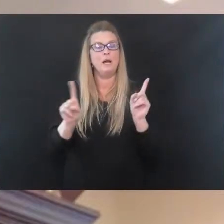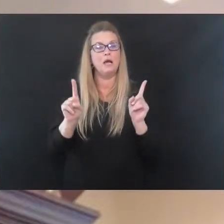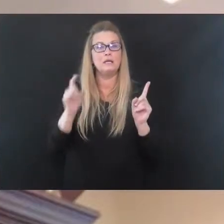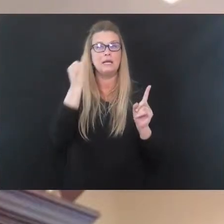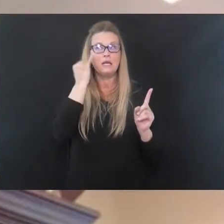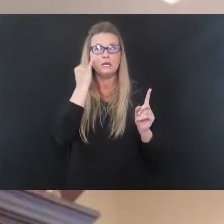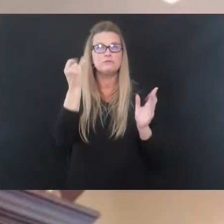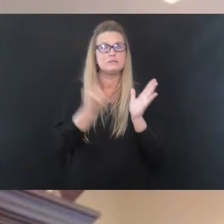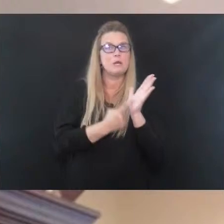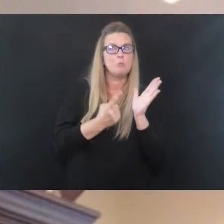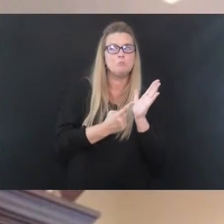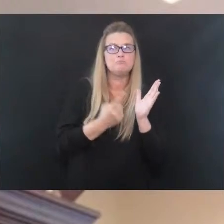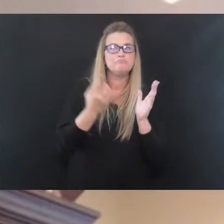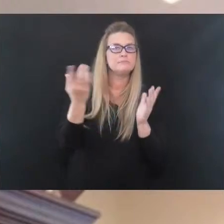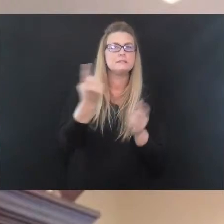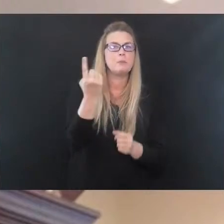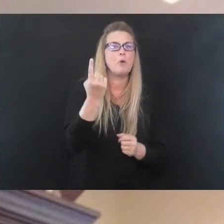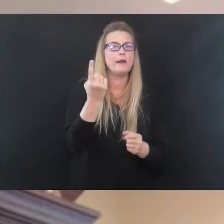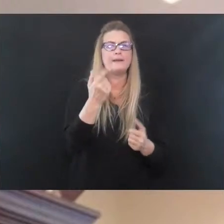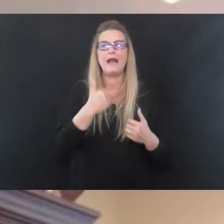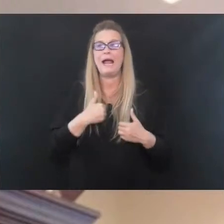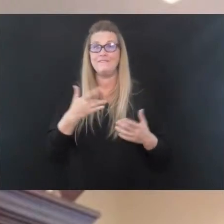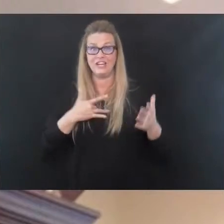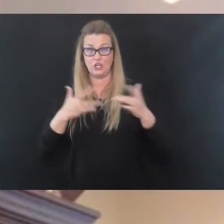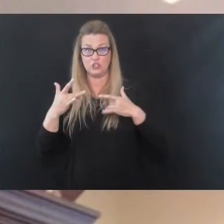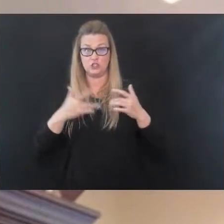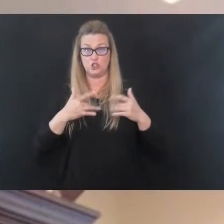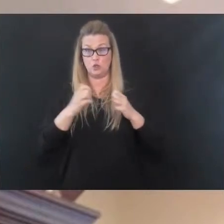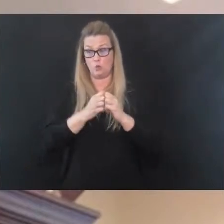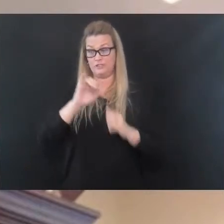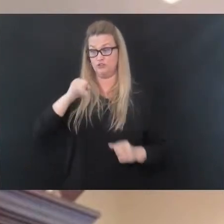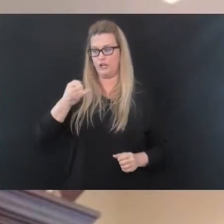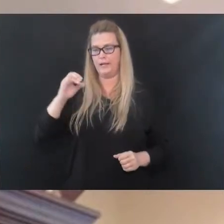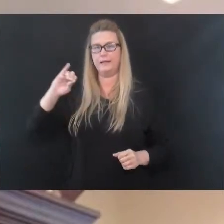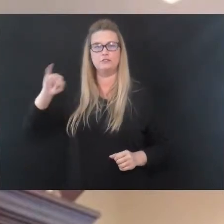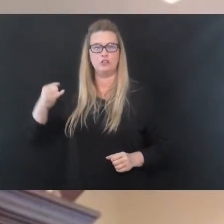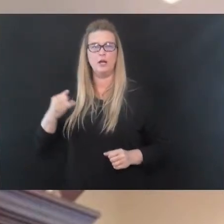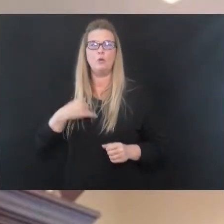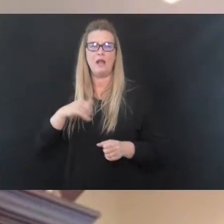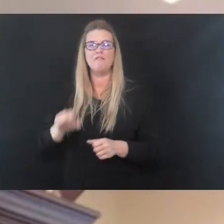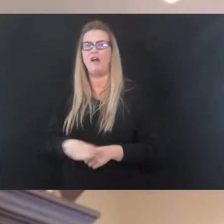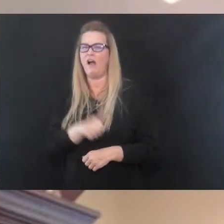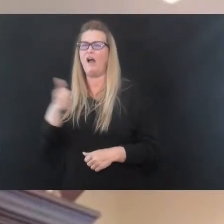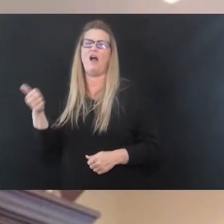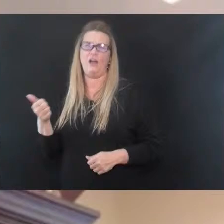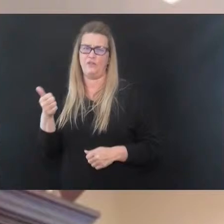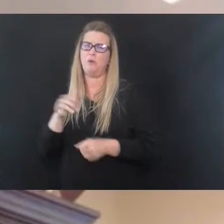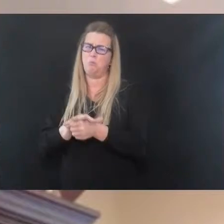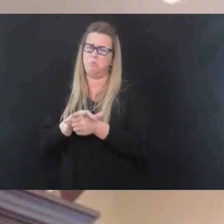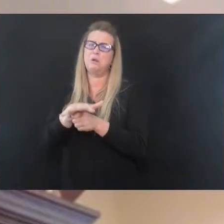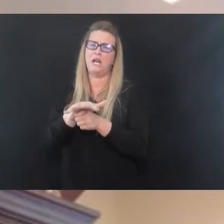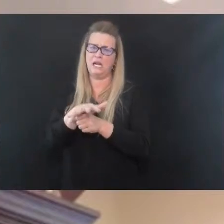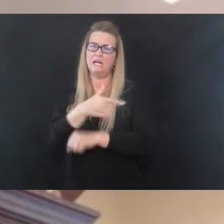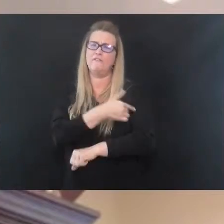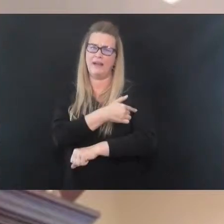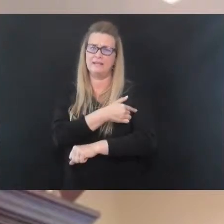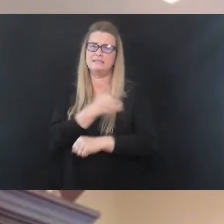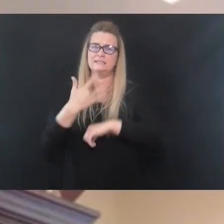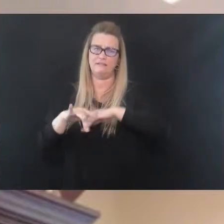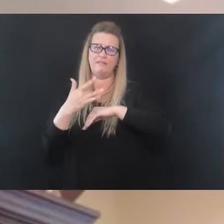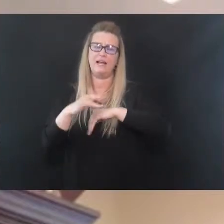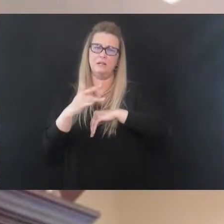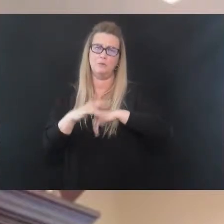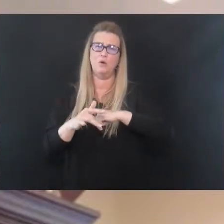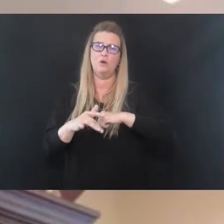a particular concern about Johnson & Johnson, there are plenty of the other doses available across the state of West